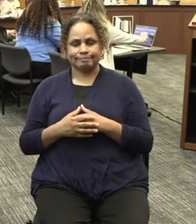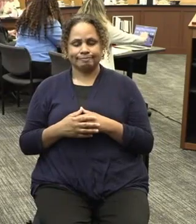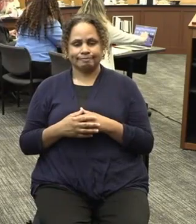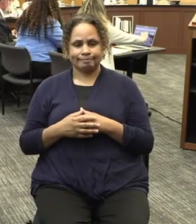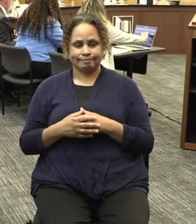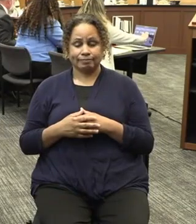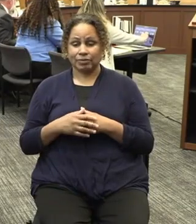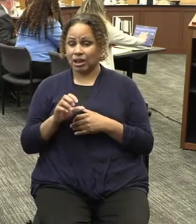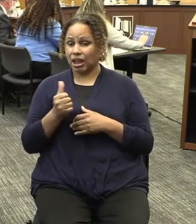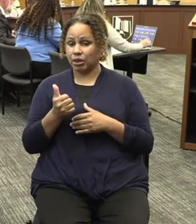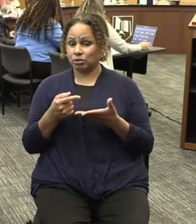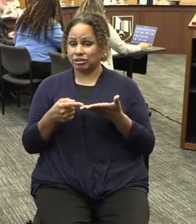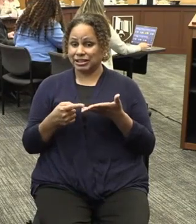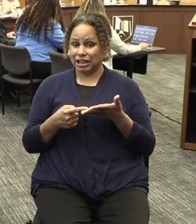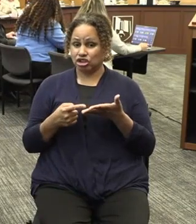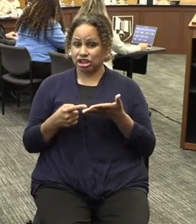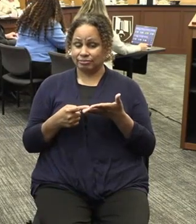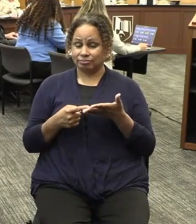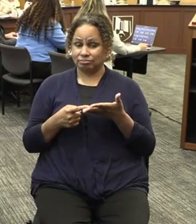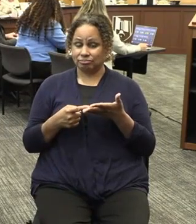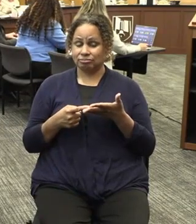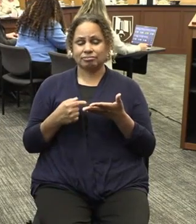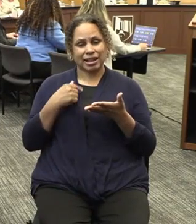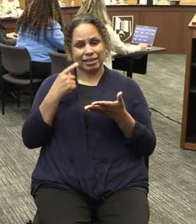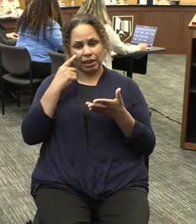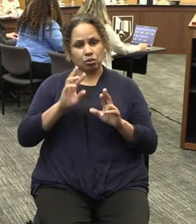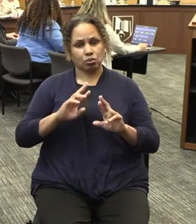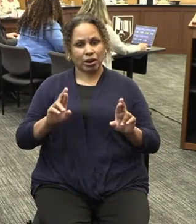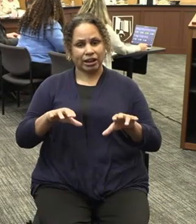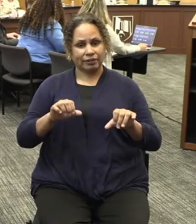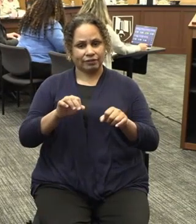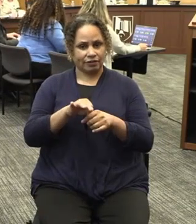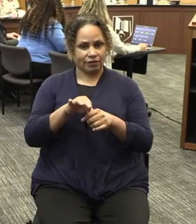Any other discussions? We're ready to vote.